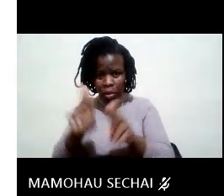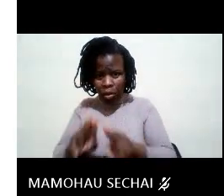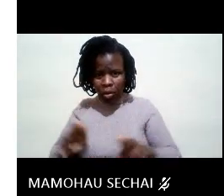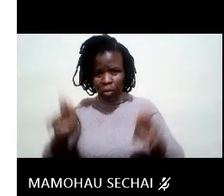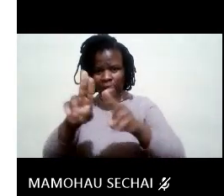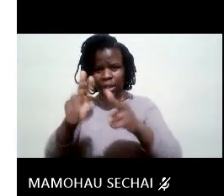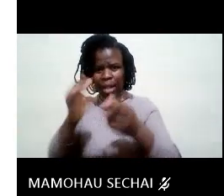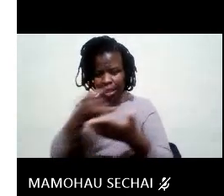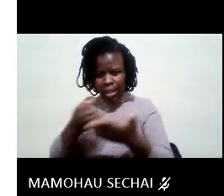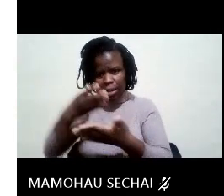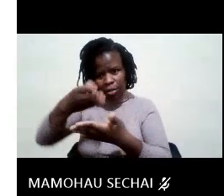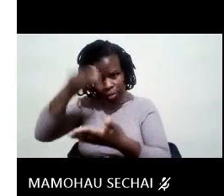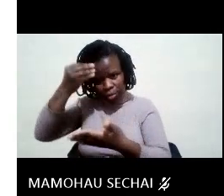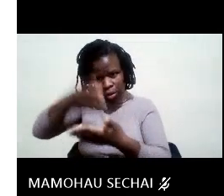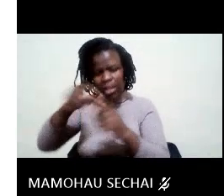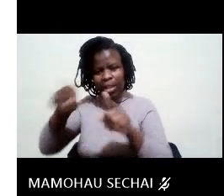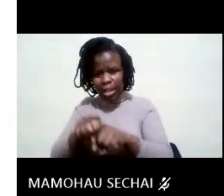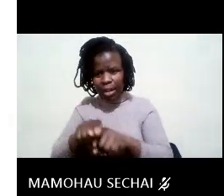and Decoloniality,